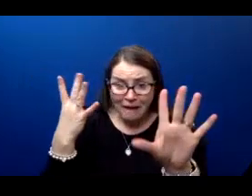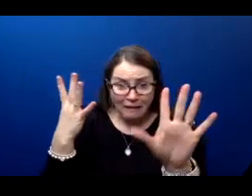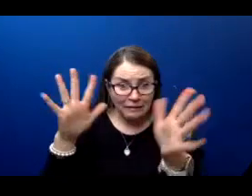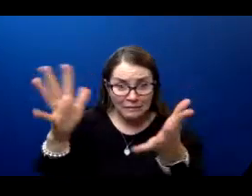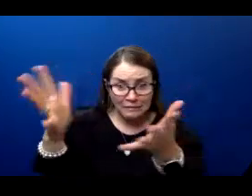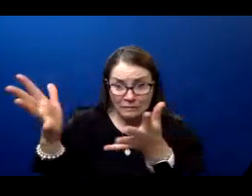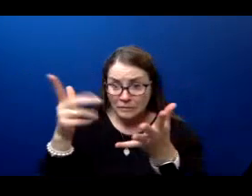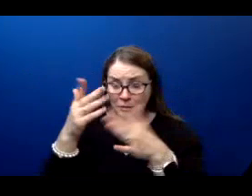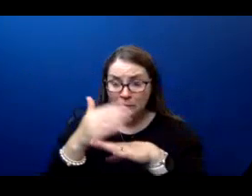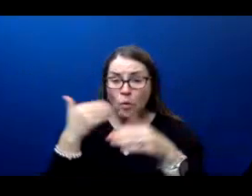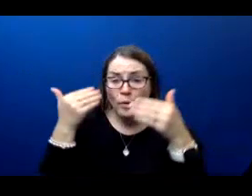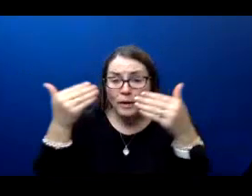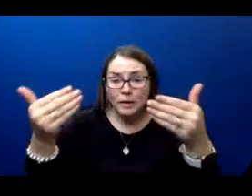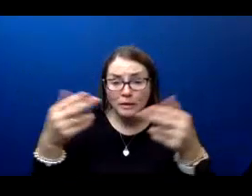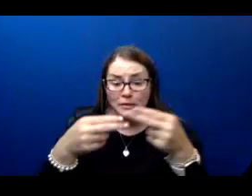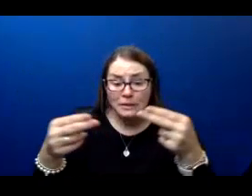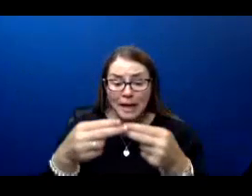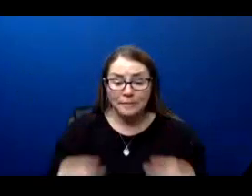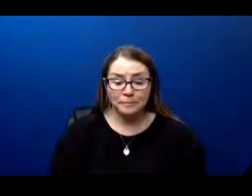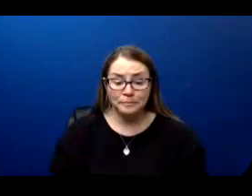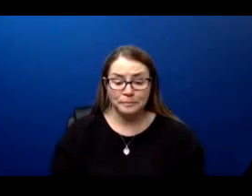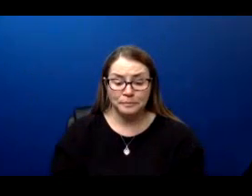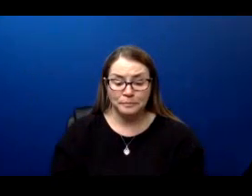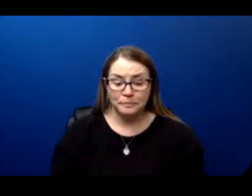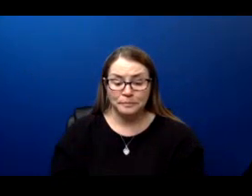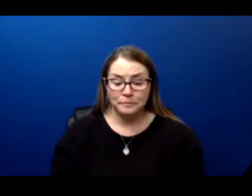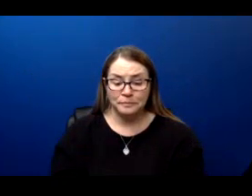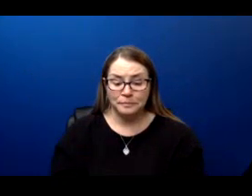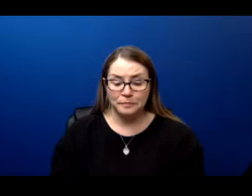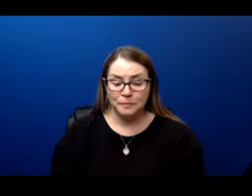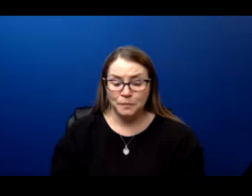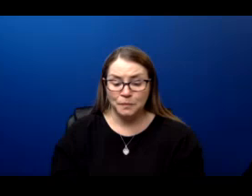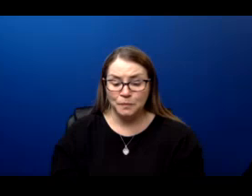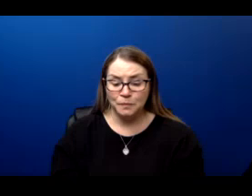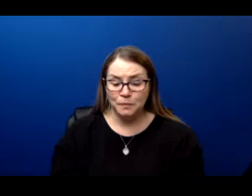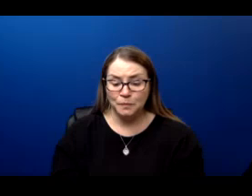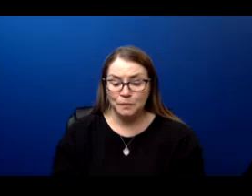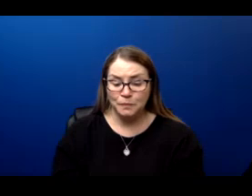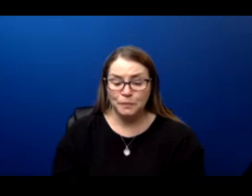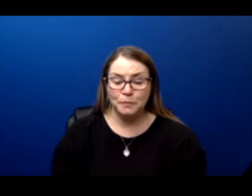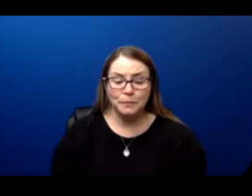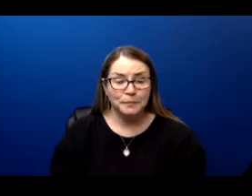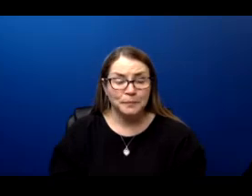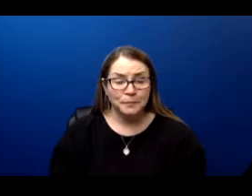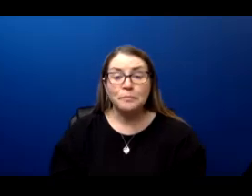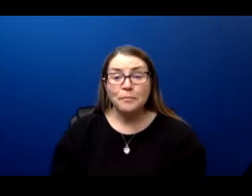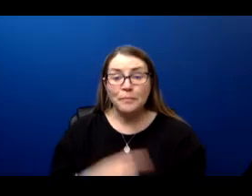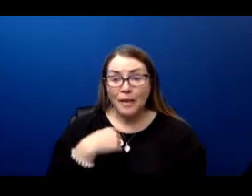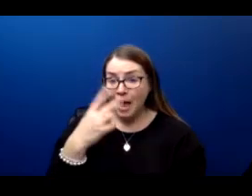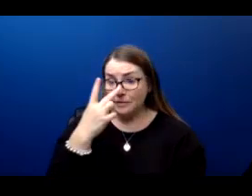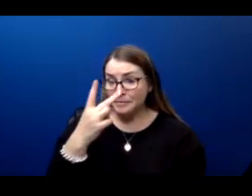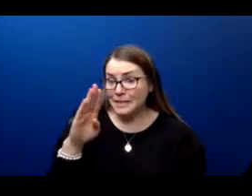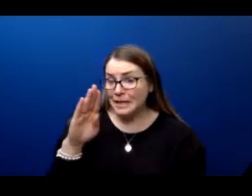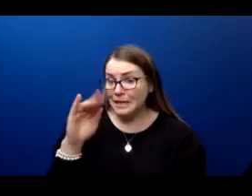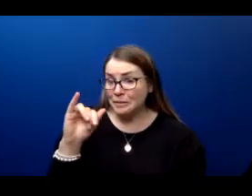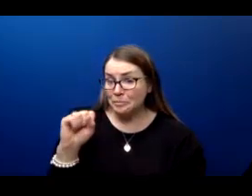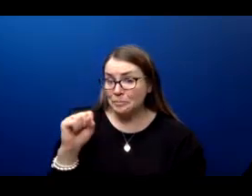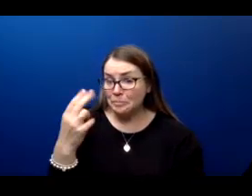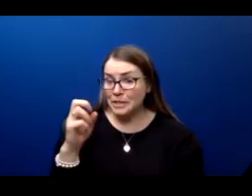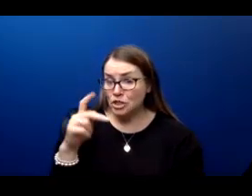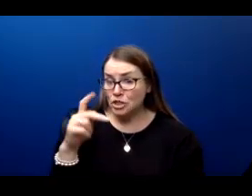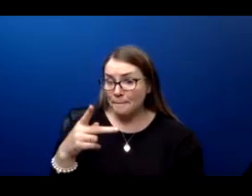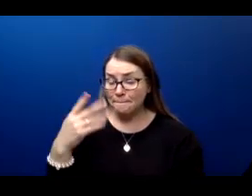mentioned before we go into the next slide? Thank you so much, Ms. Dorch, for the update. I'm seeing Bishop Bonnie Radden